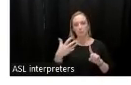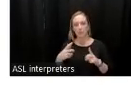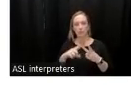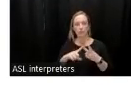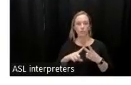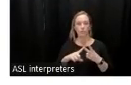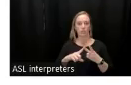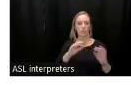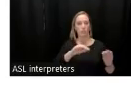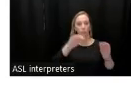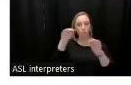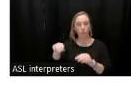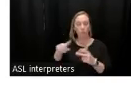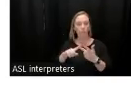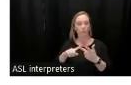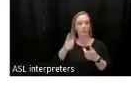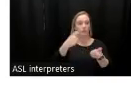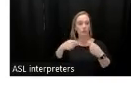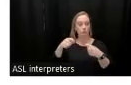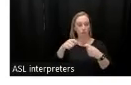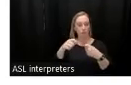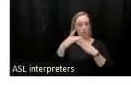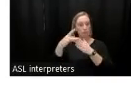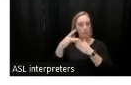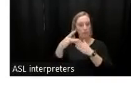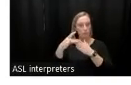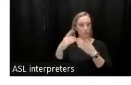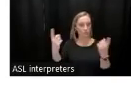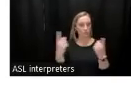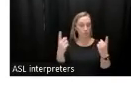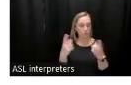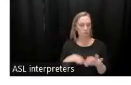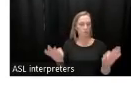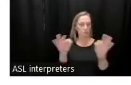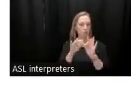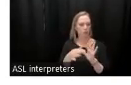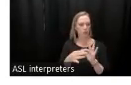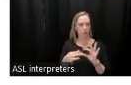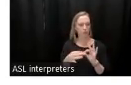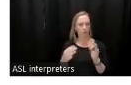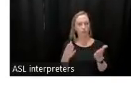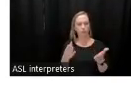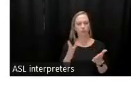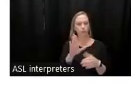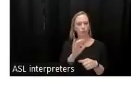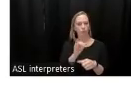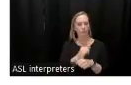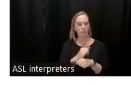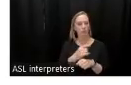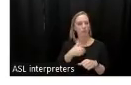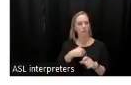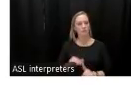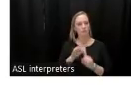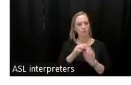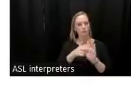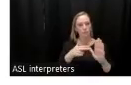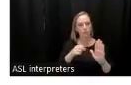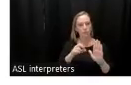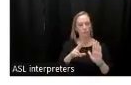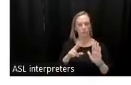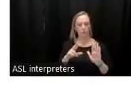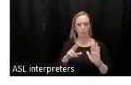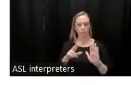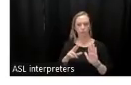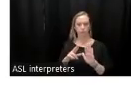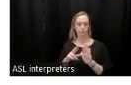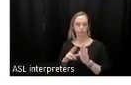leadership? Anything like that worth mentioning? Does it have any special classifications or designations, whether internally or through